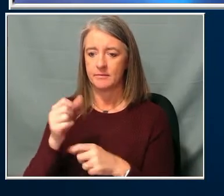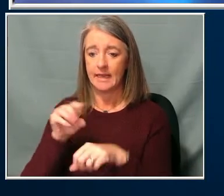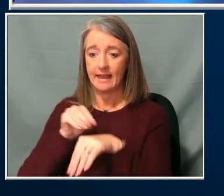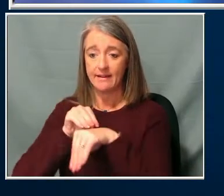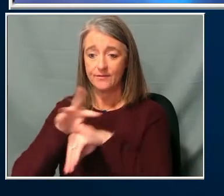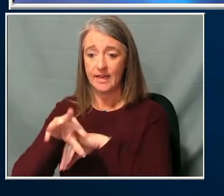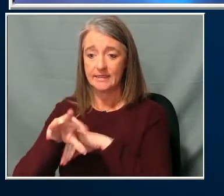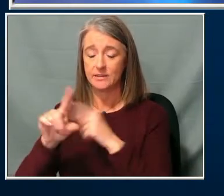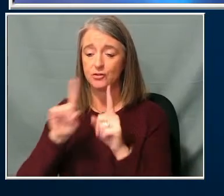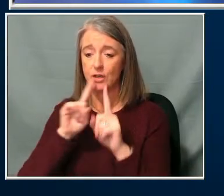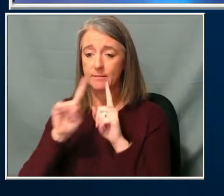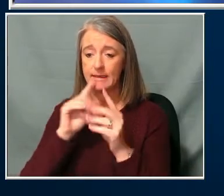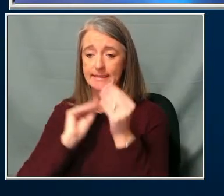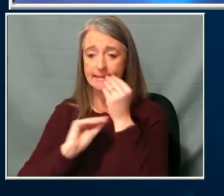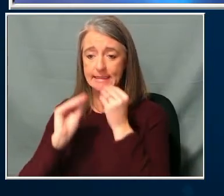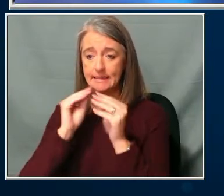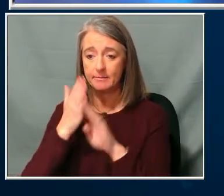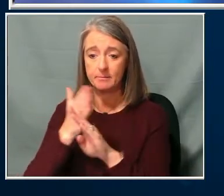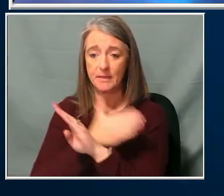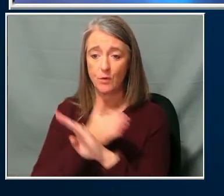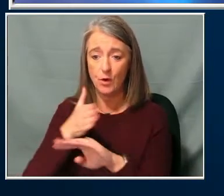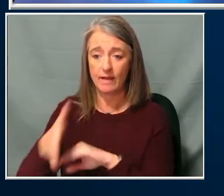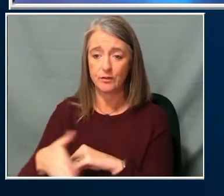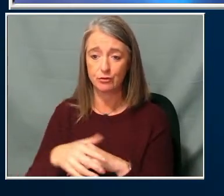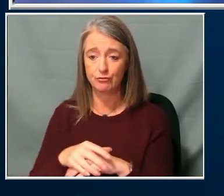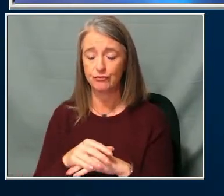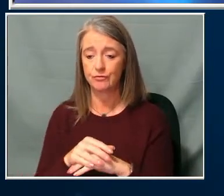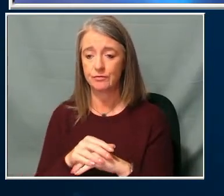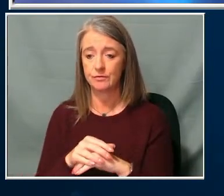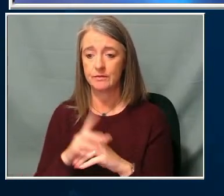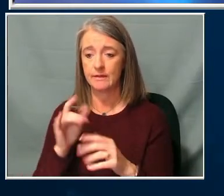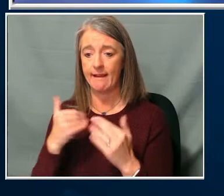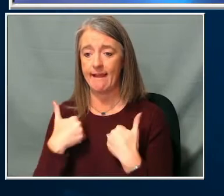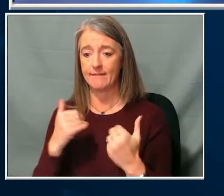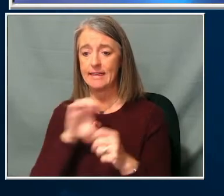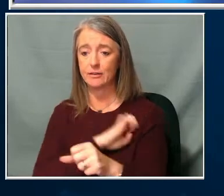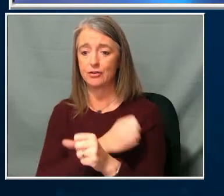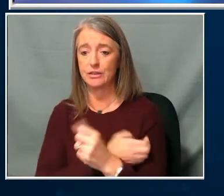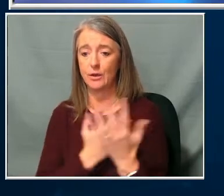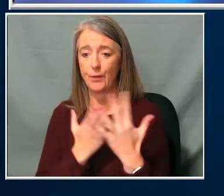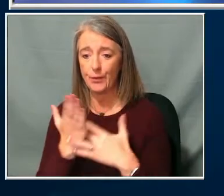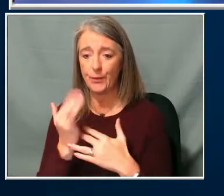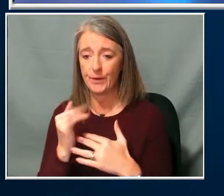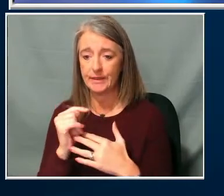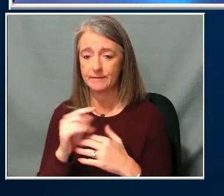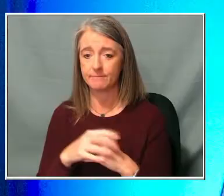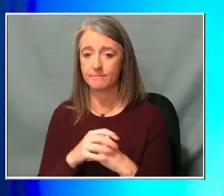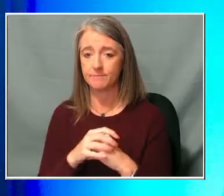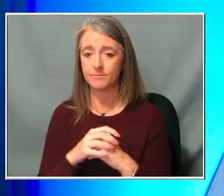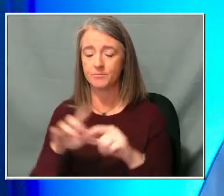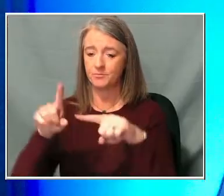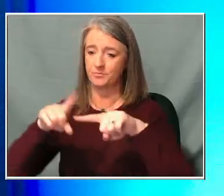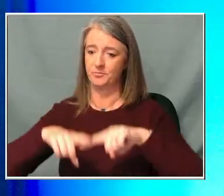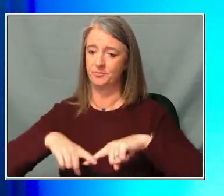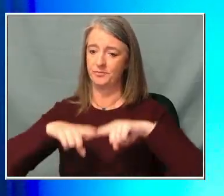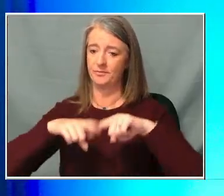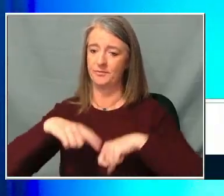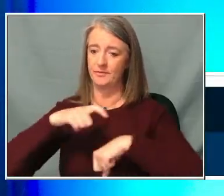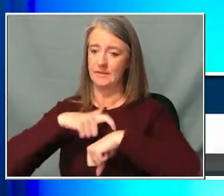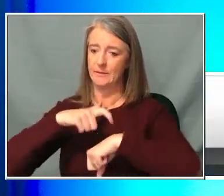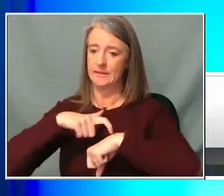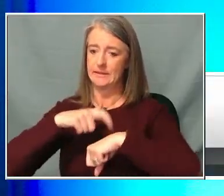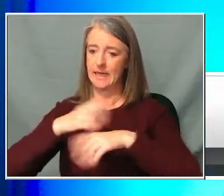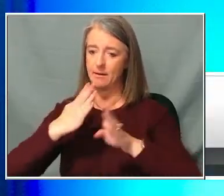talk about eating? Is it best to do it before or after so you have, you know, the energy to push through? It depends on what time that you plan to